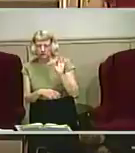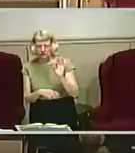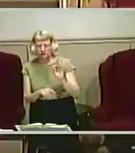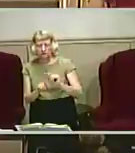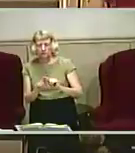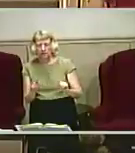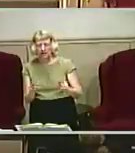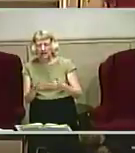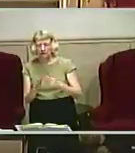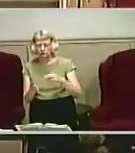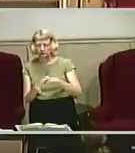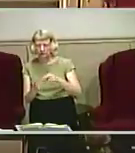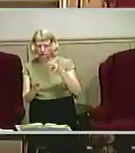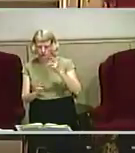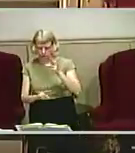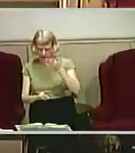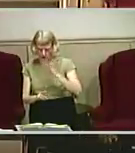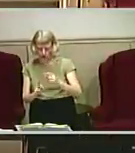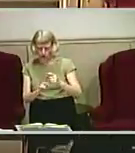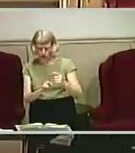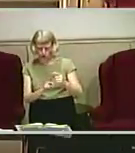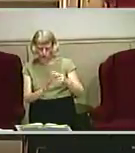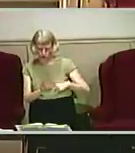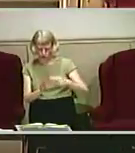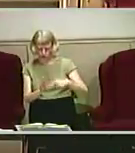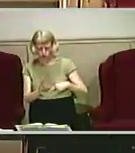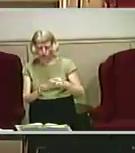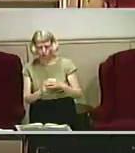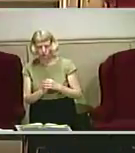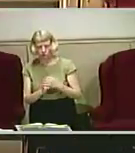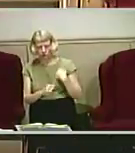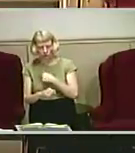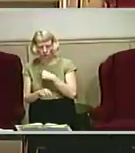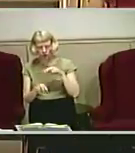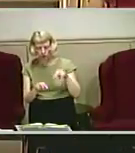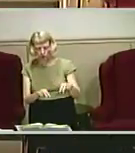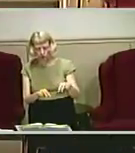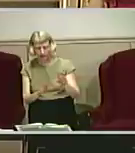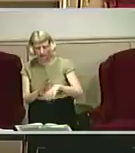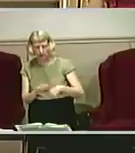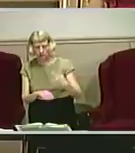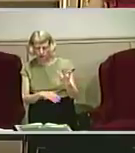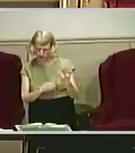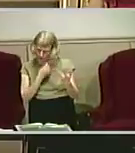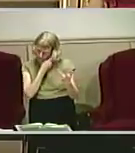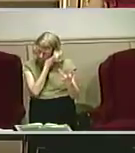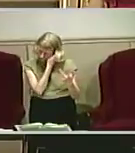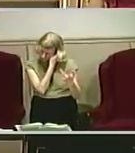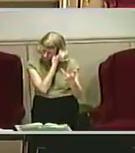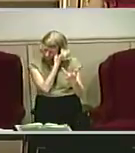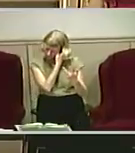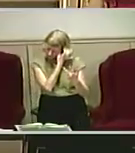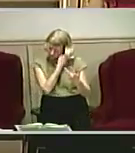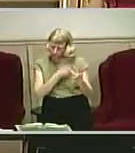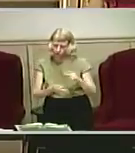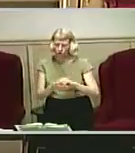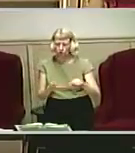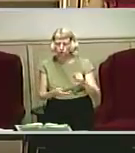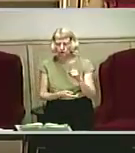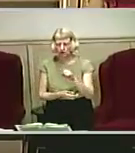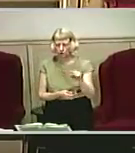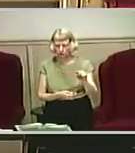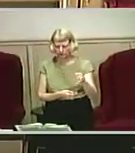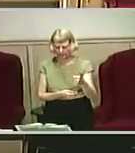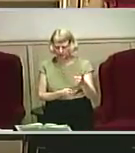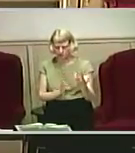but I ask you to stand out of respect of the reading of God's Word as we look at Proverbs 3, verses 1 through 10, and actually it